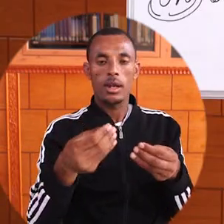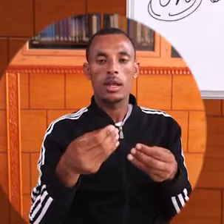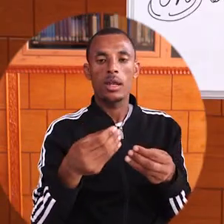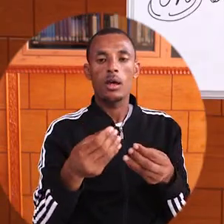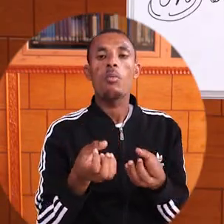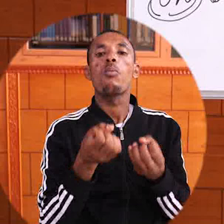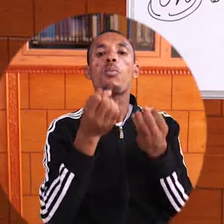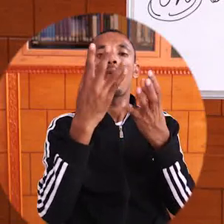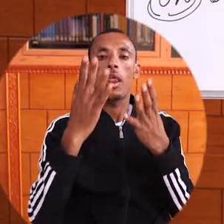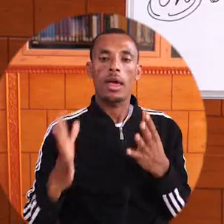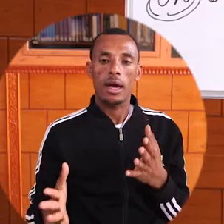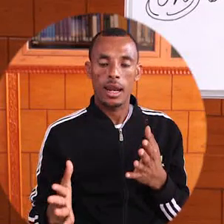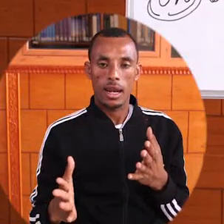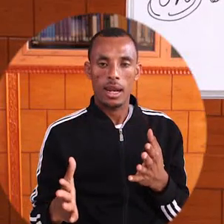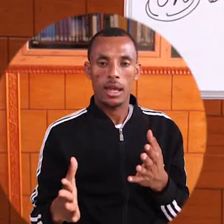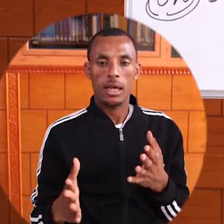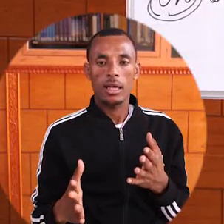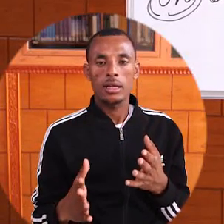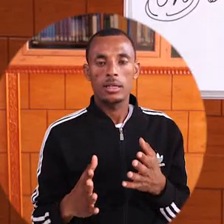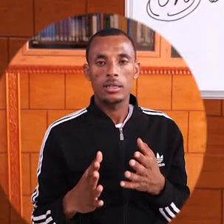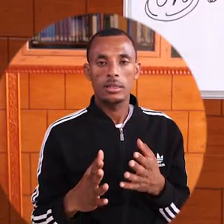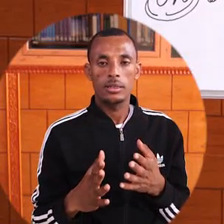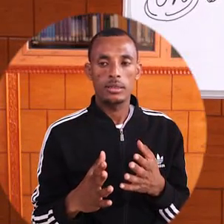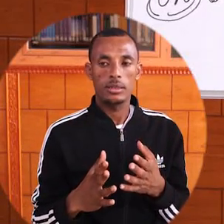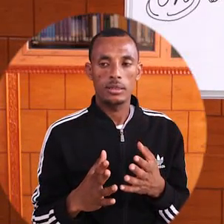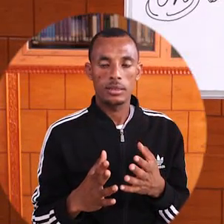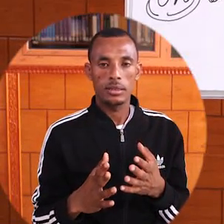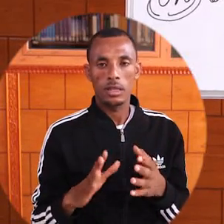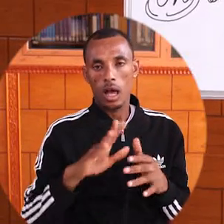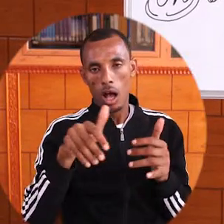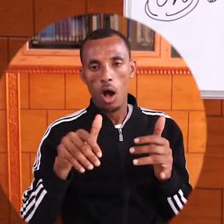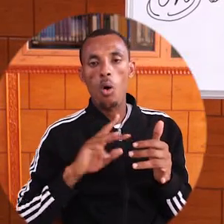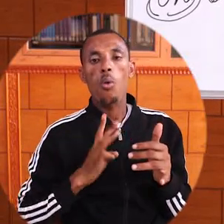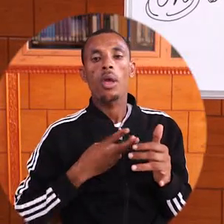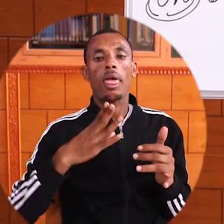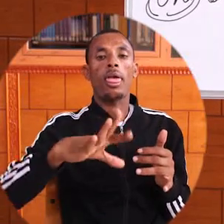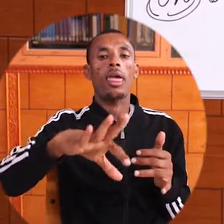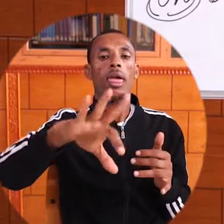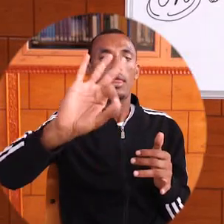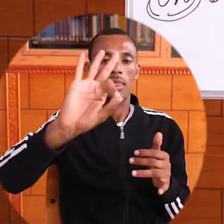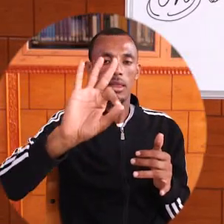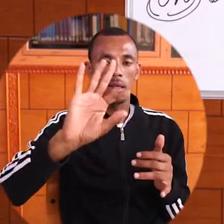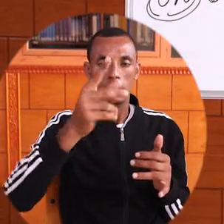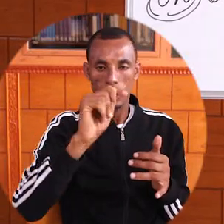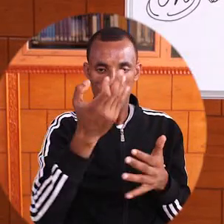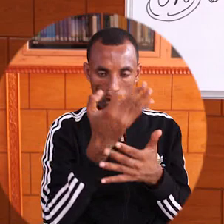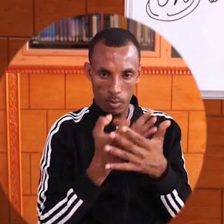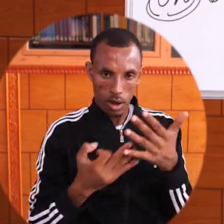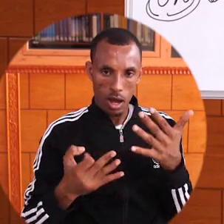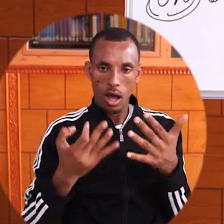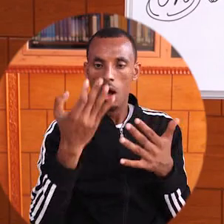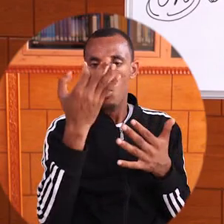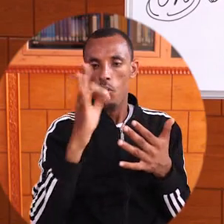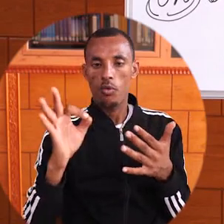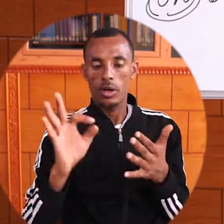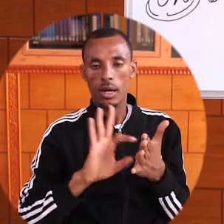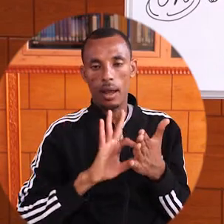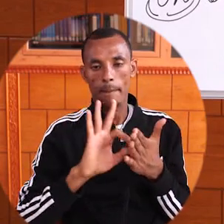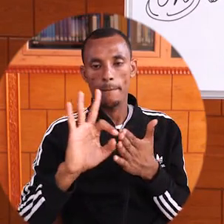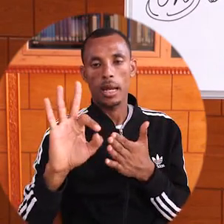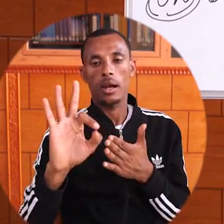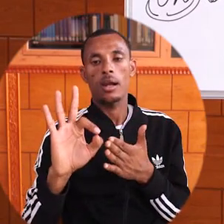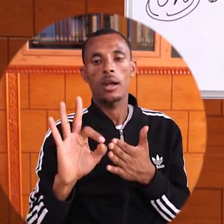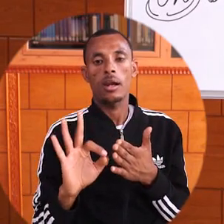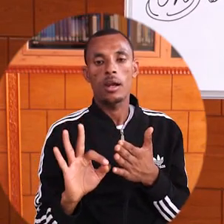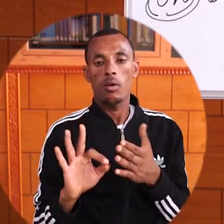polygon. It's the possible diagonal. So how we get it? The formula of the number of the